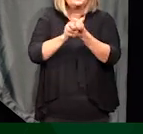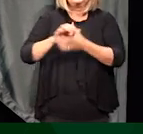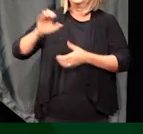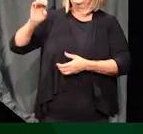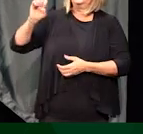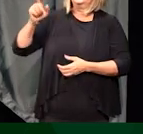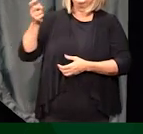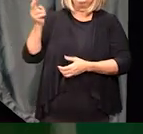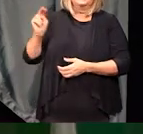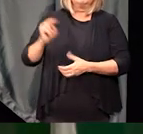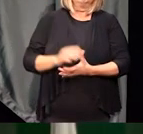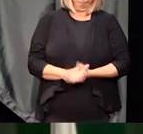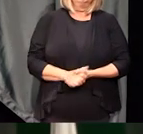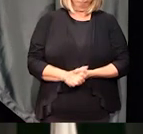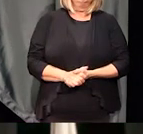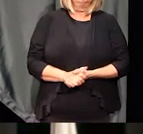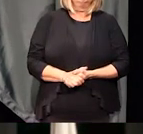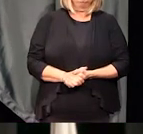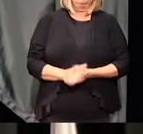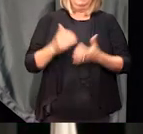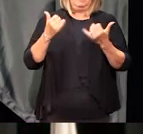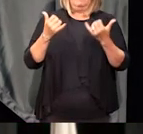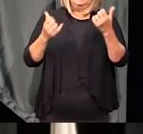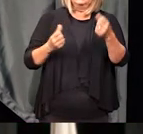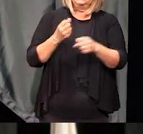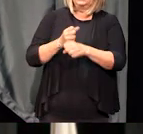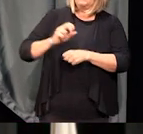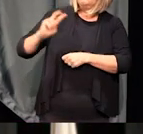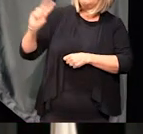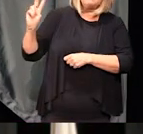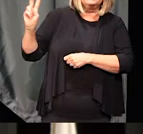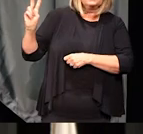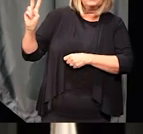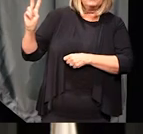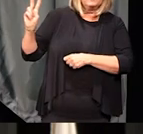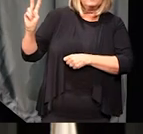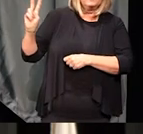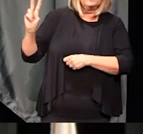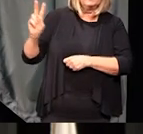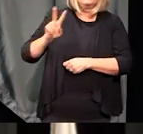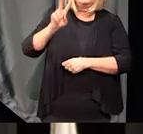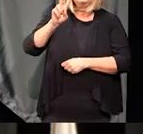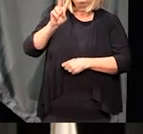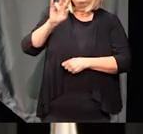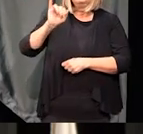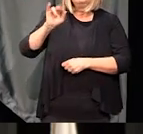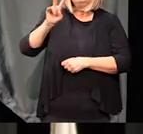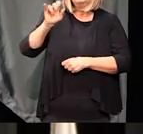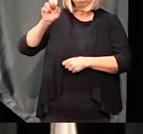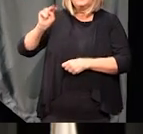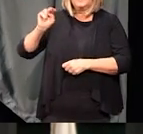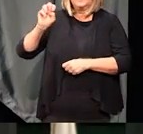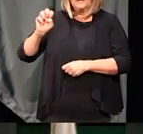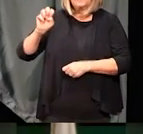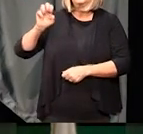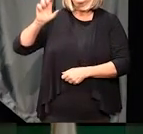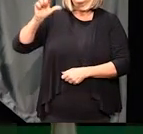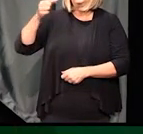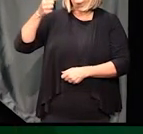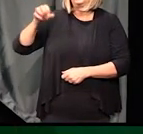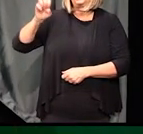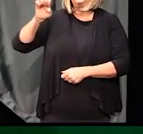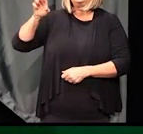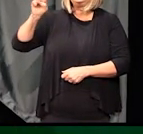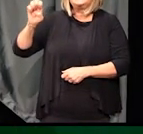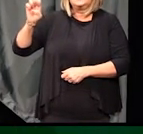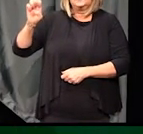Congratulations, Ethan. This year's valedictorian is Vivian Goeasy, who earned